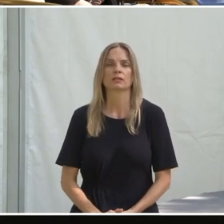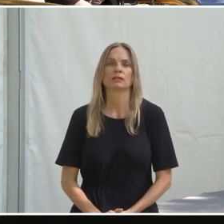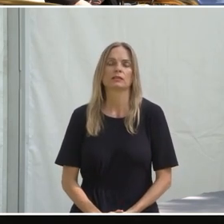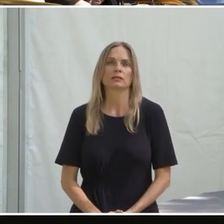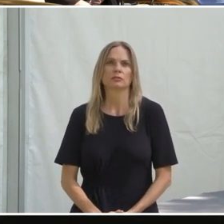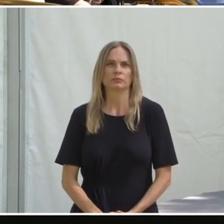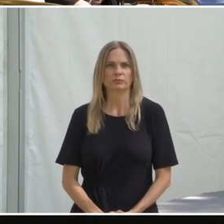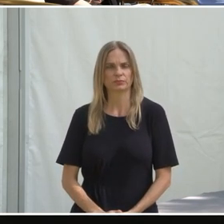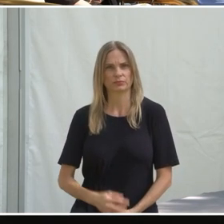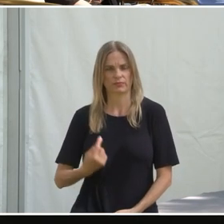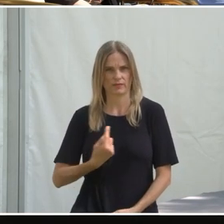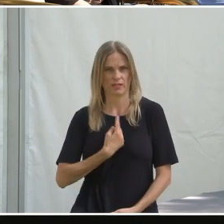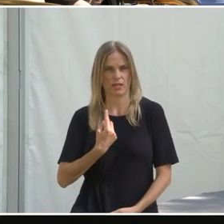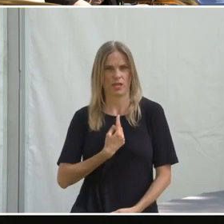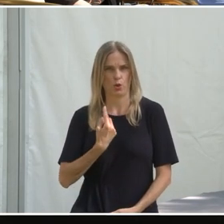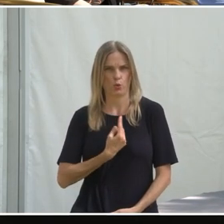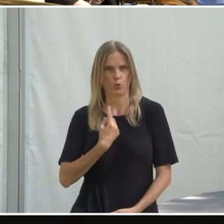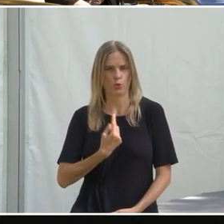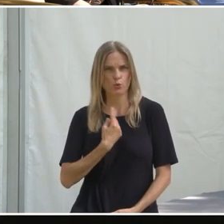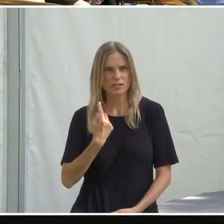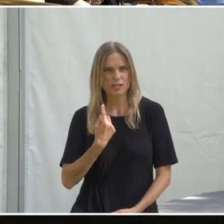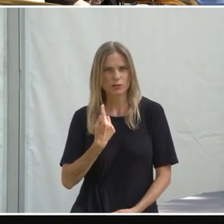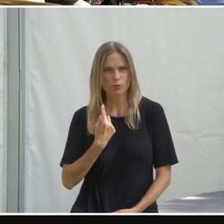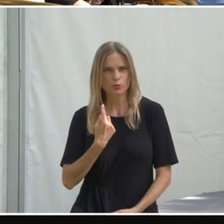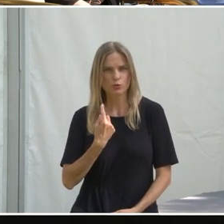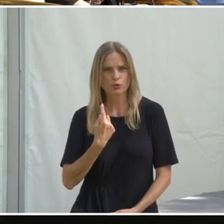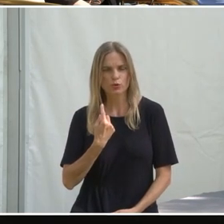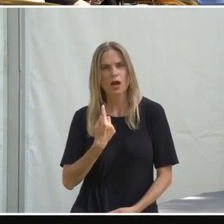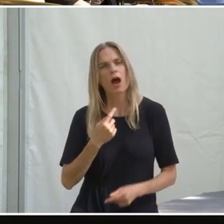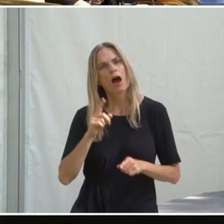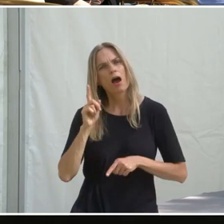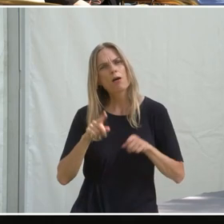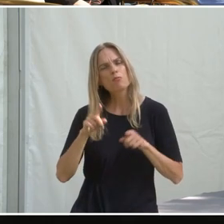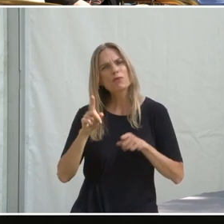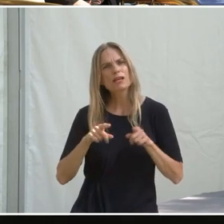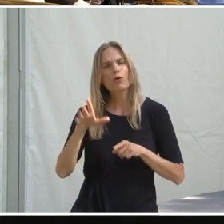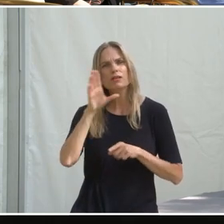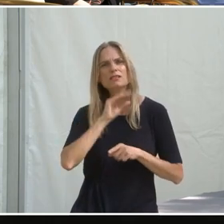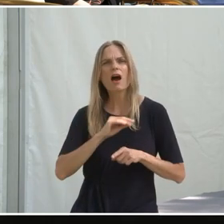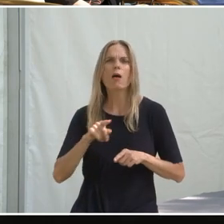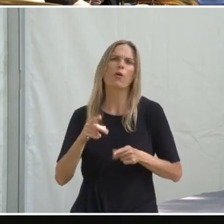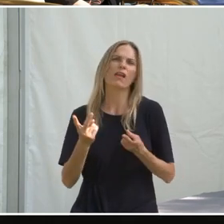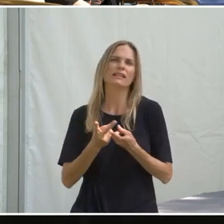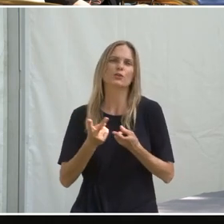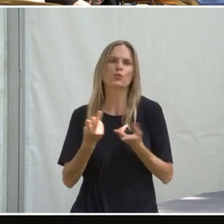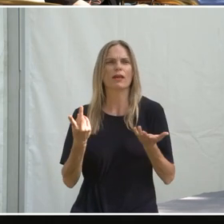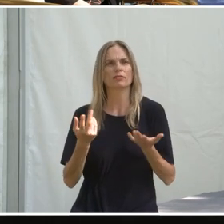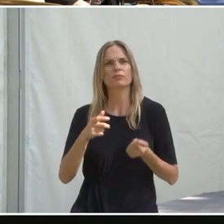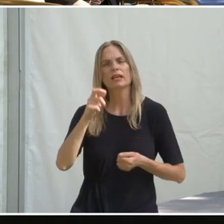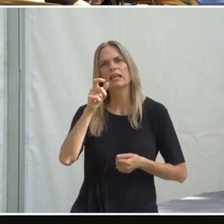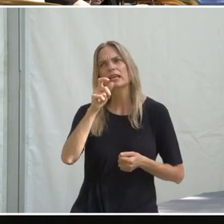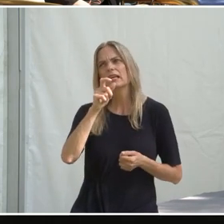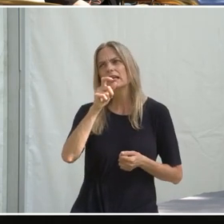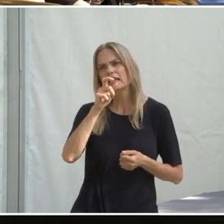So loneliness can sometimes be a bit of a self-provoked effect, where people are a little bit in their hole, and